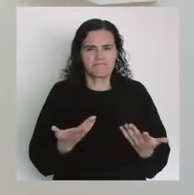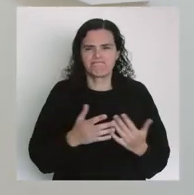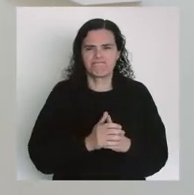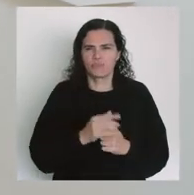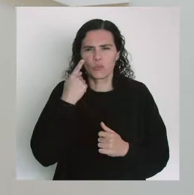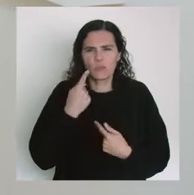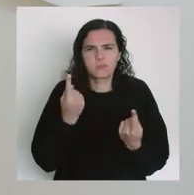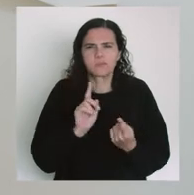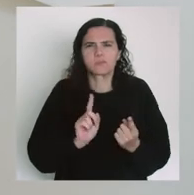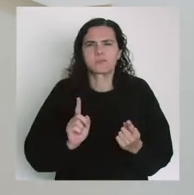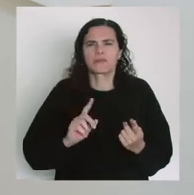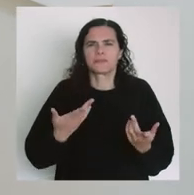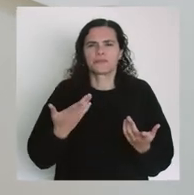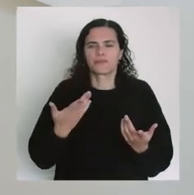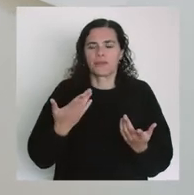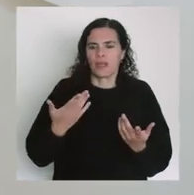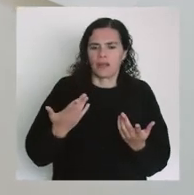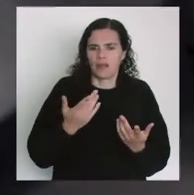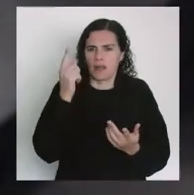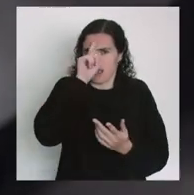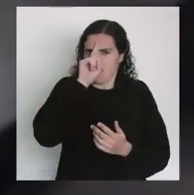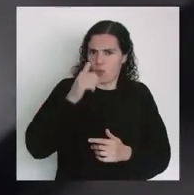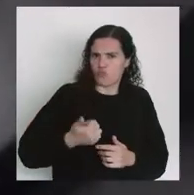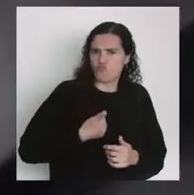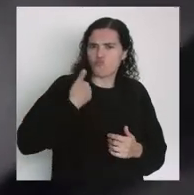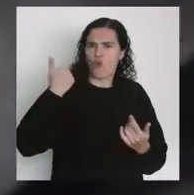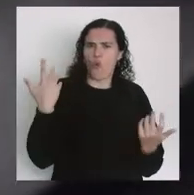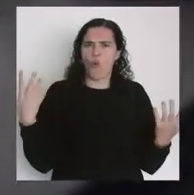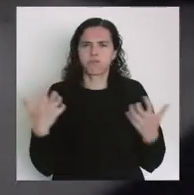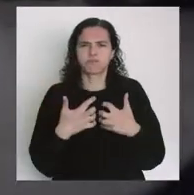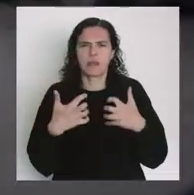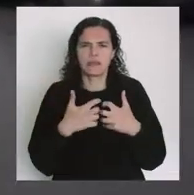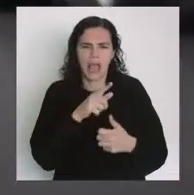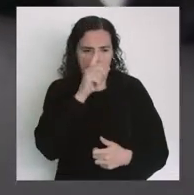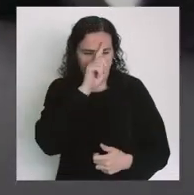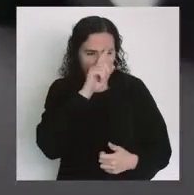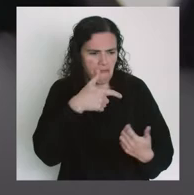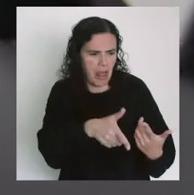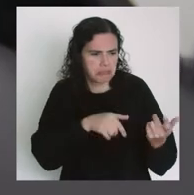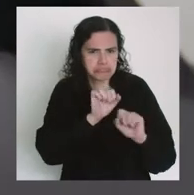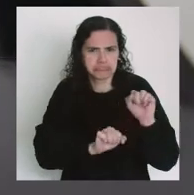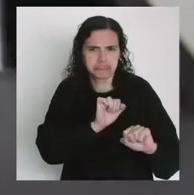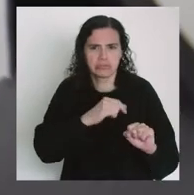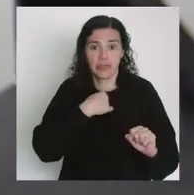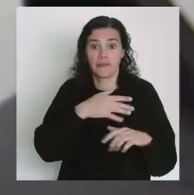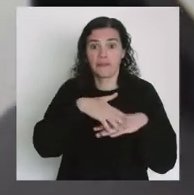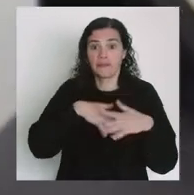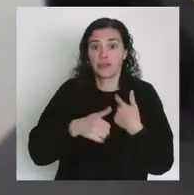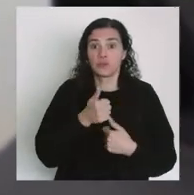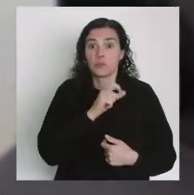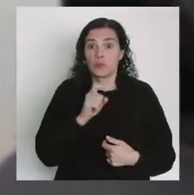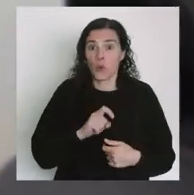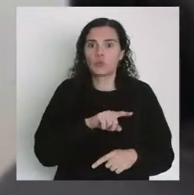doesn't look like a glorious horse, battlefield horse, even though it's made out